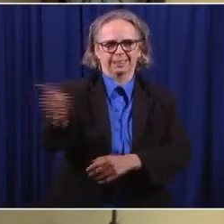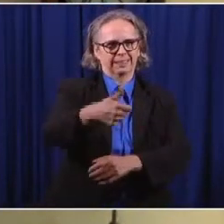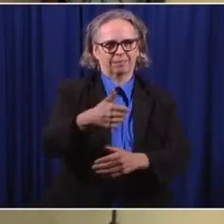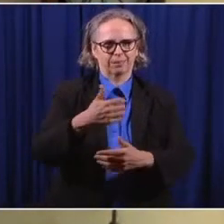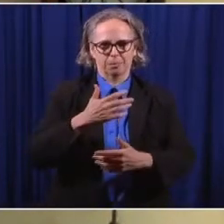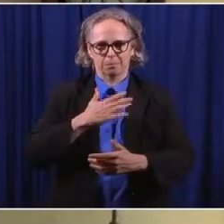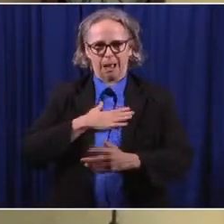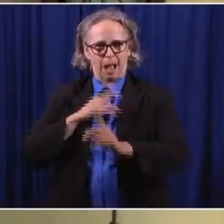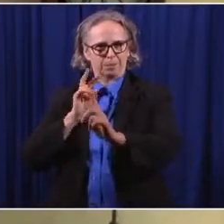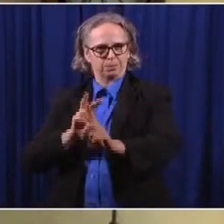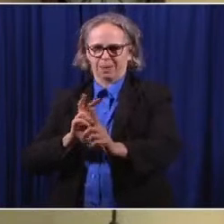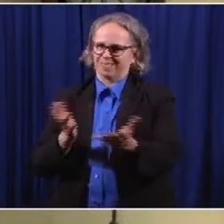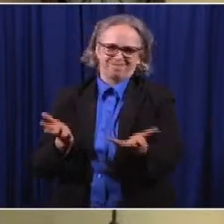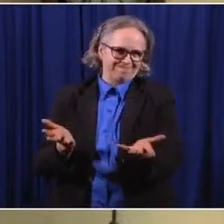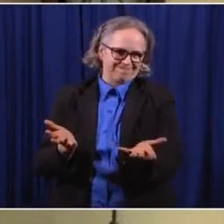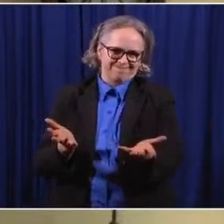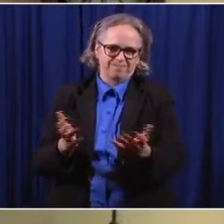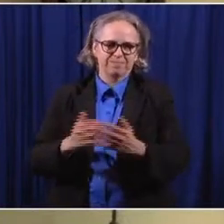gloom and doom